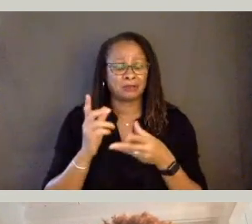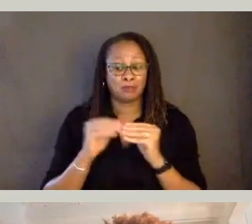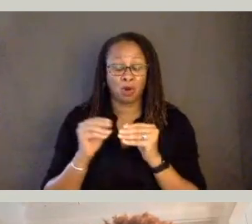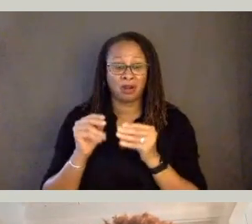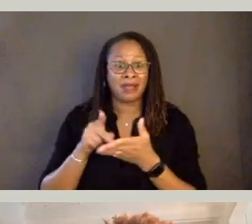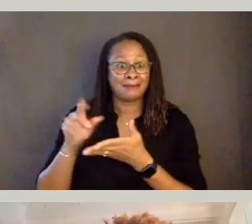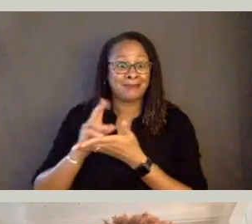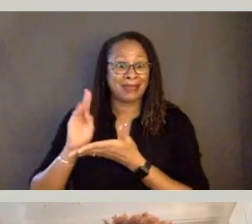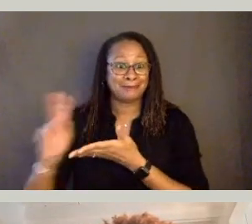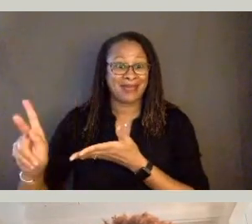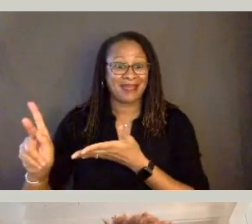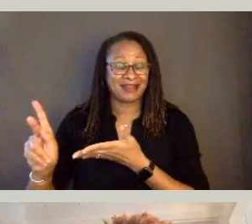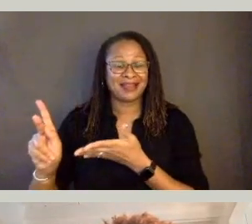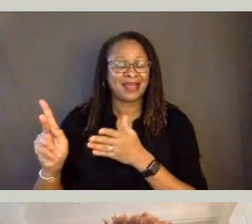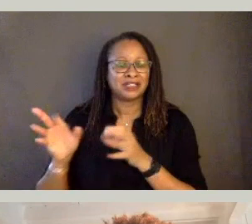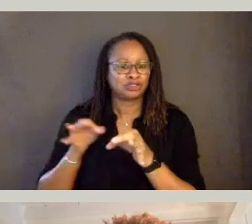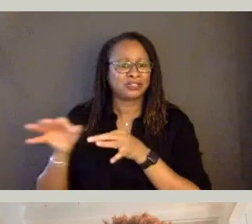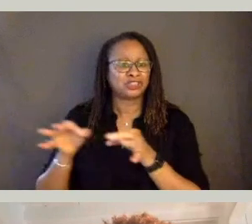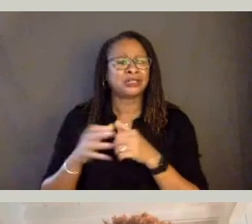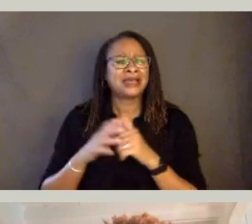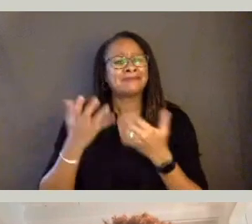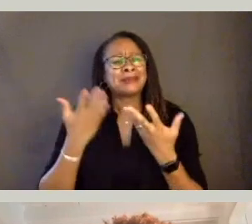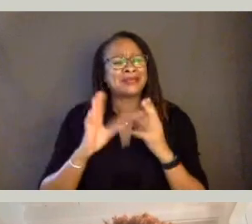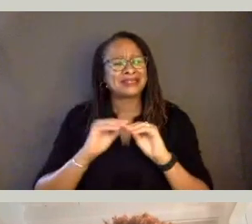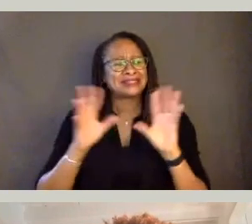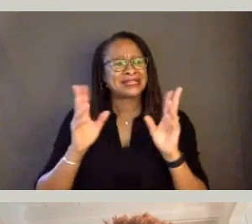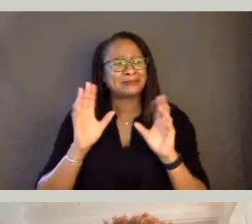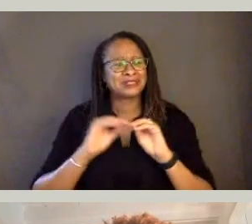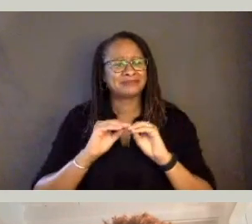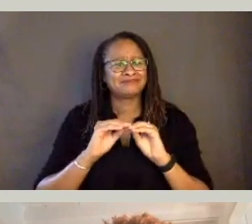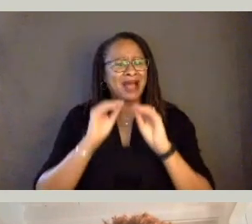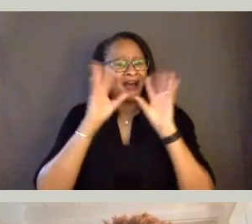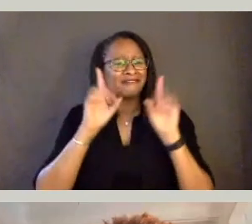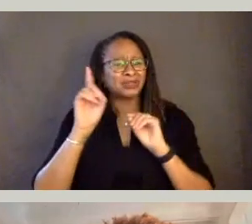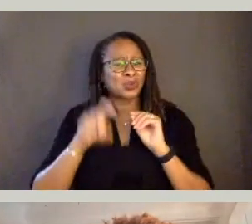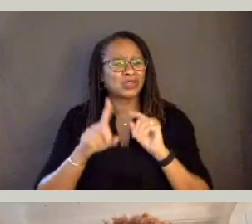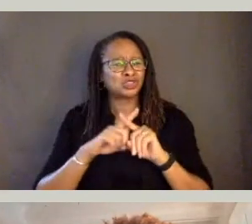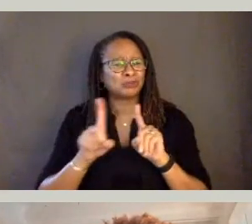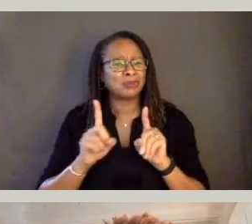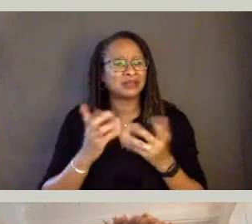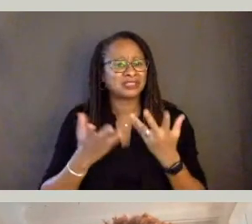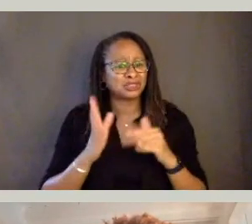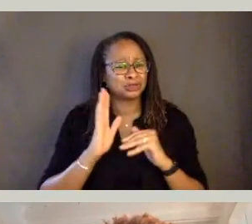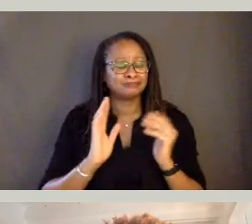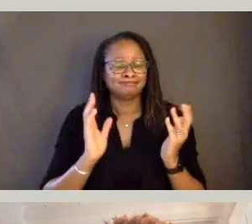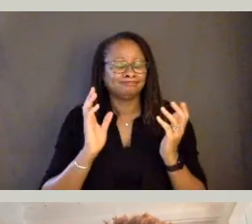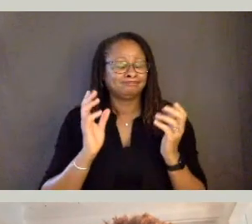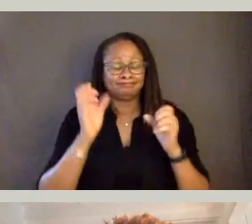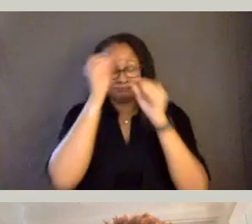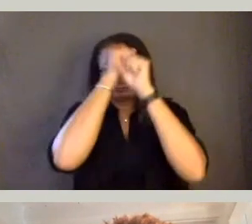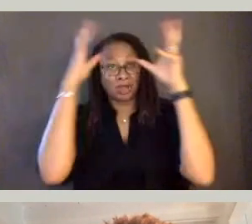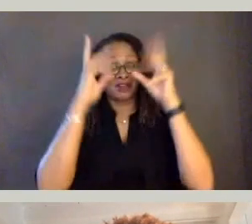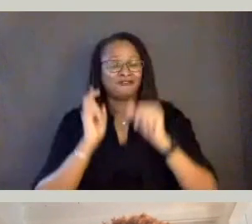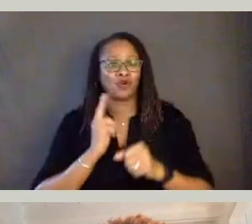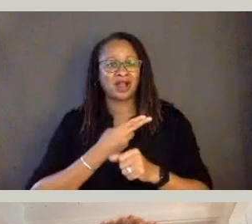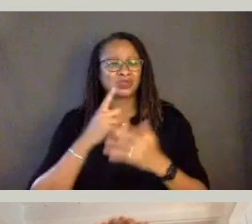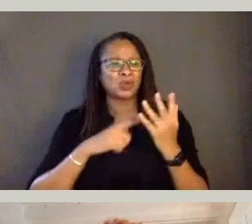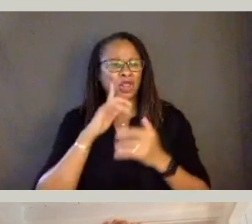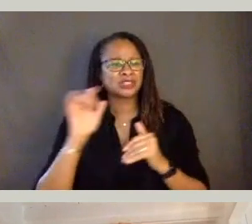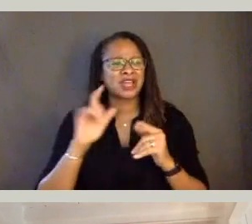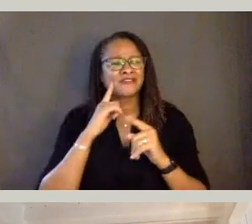like an obvious question, but can you paint a picture for the implications on field sustainability of IndieDoc for that?